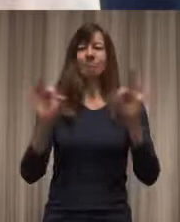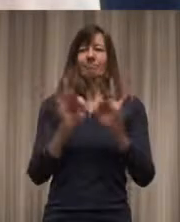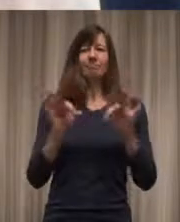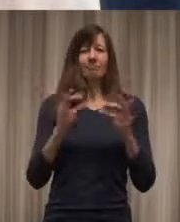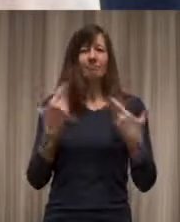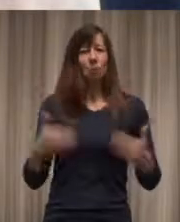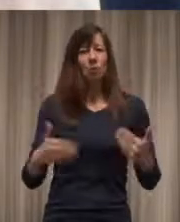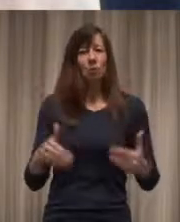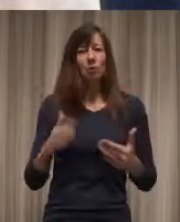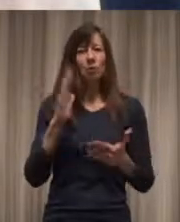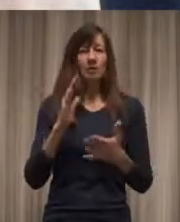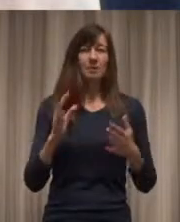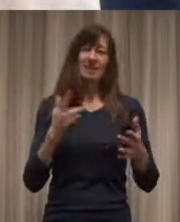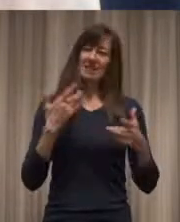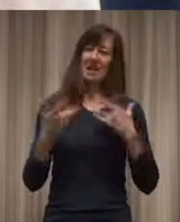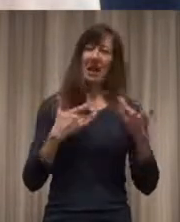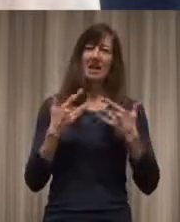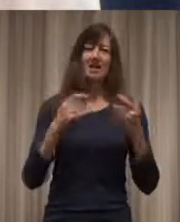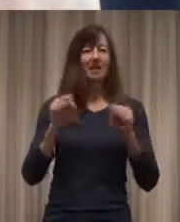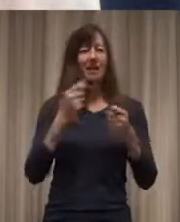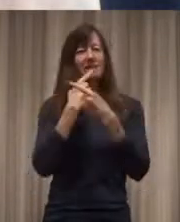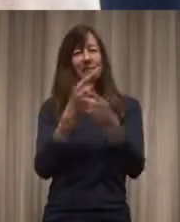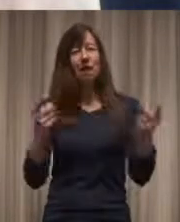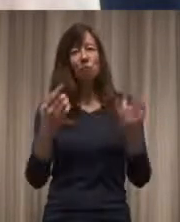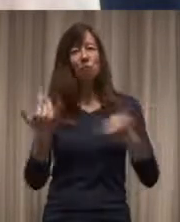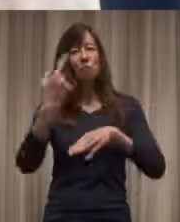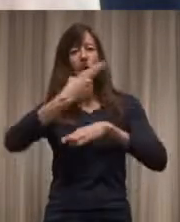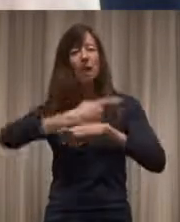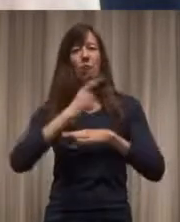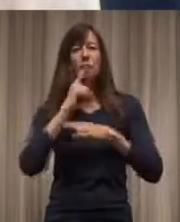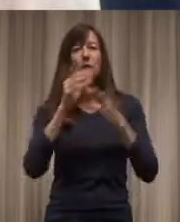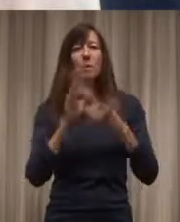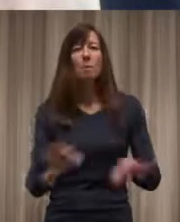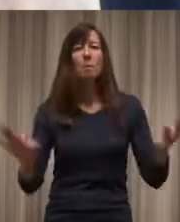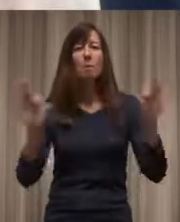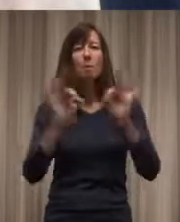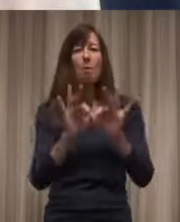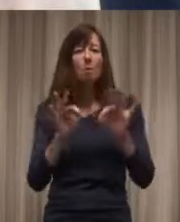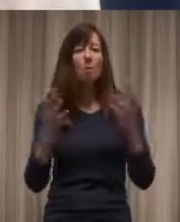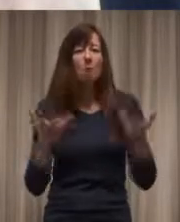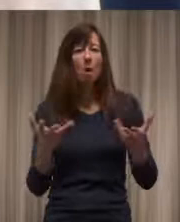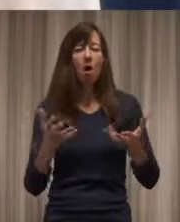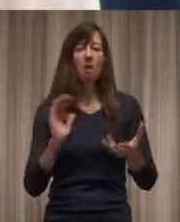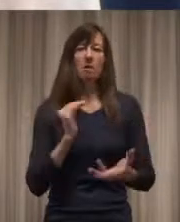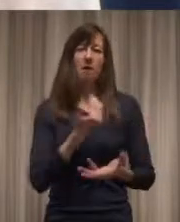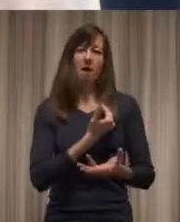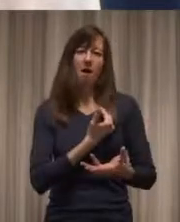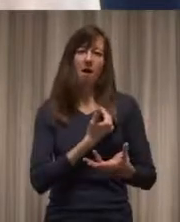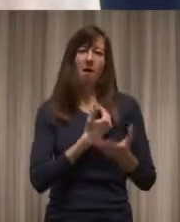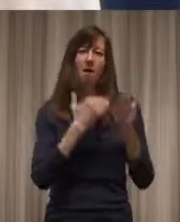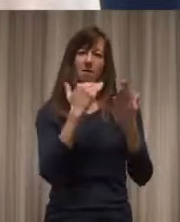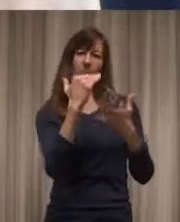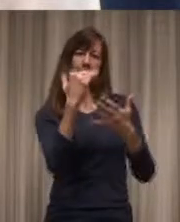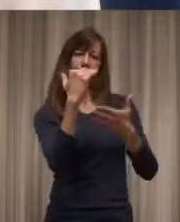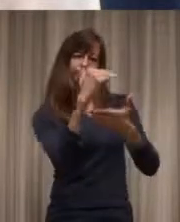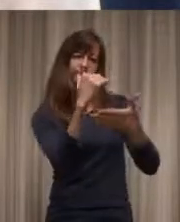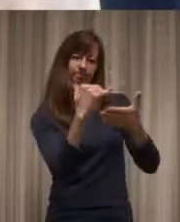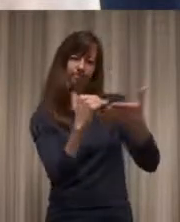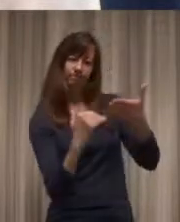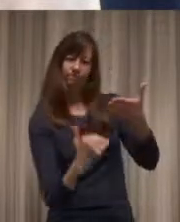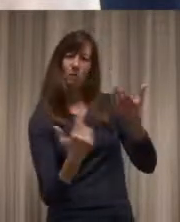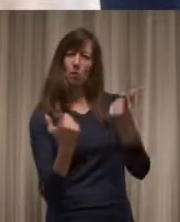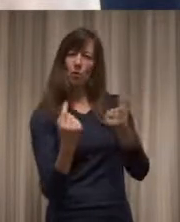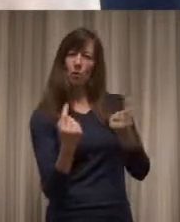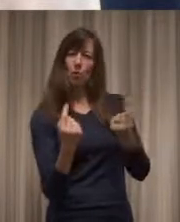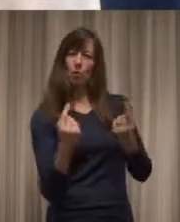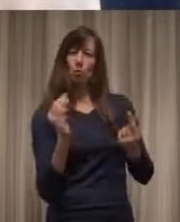announce some major steps and some major components of our Ulster County vaccine distribution plan. At